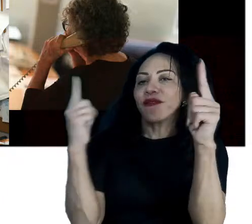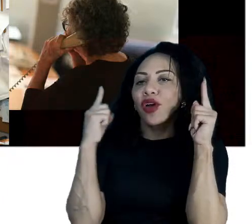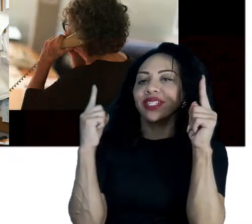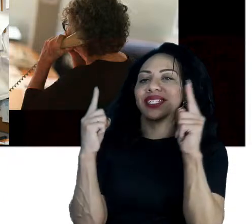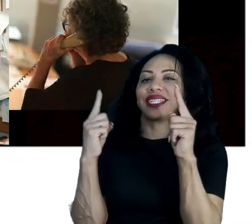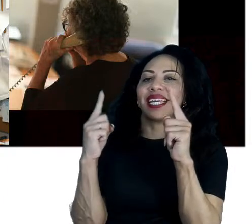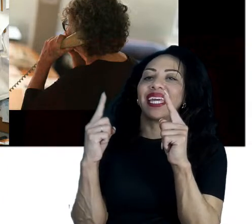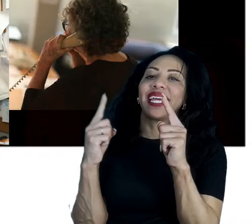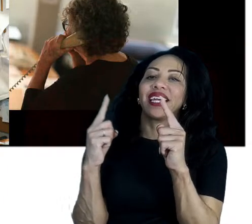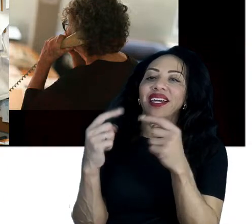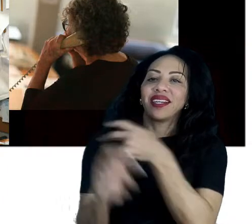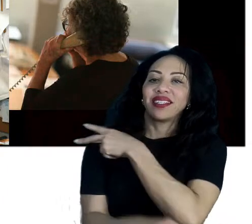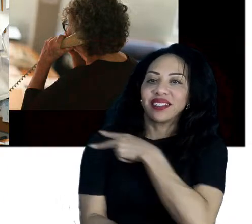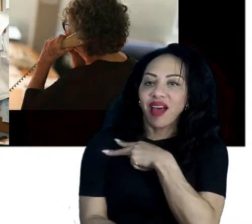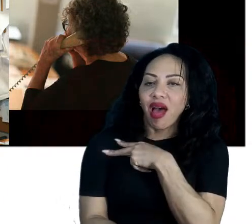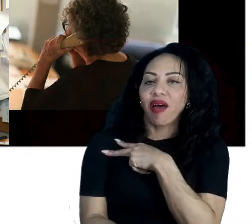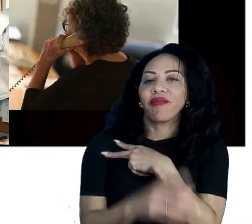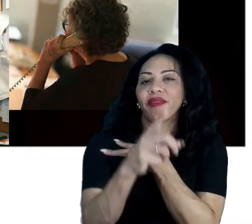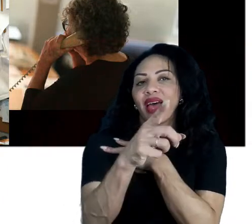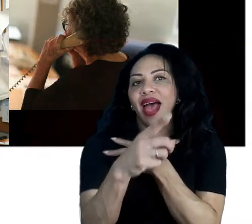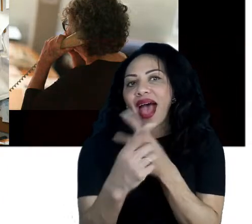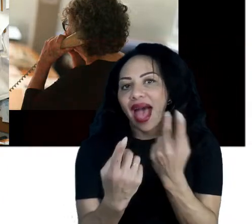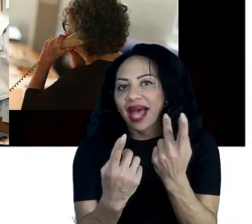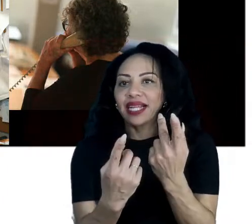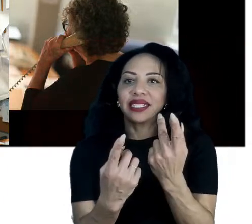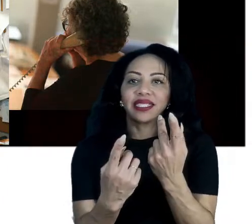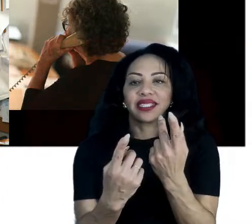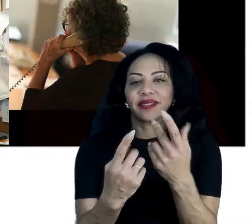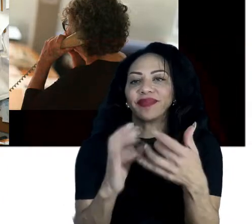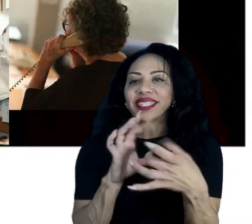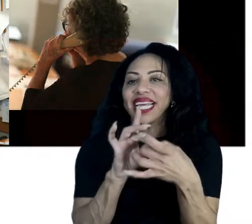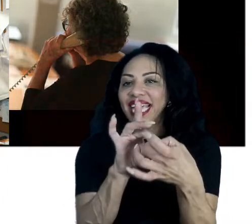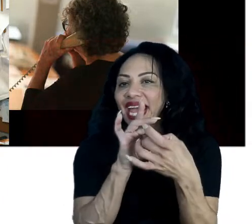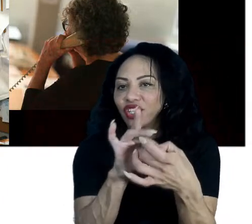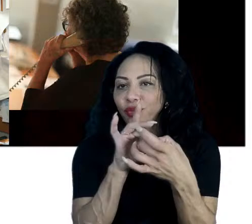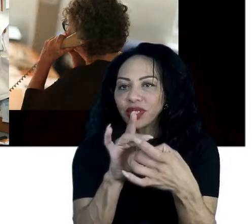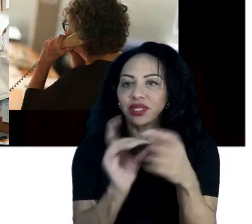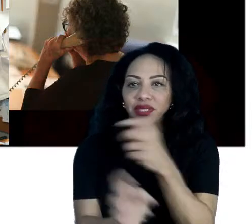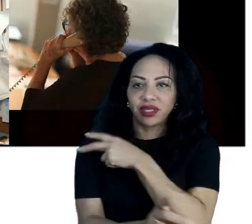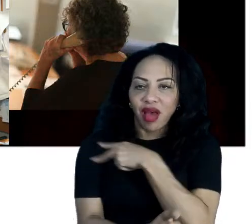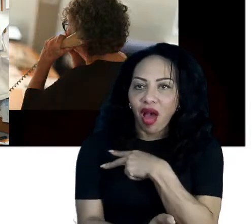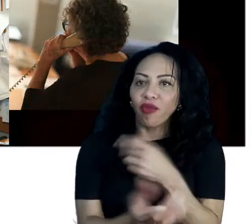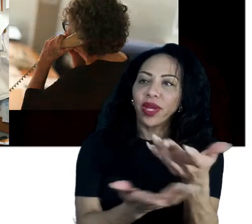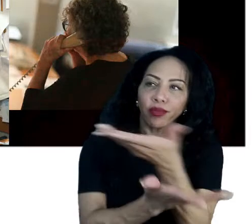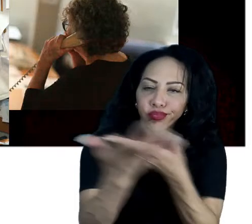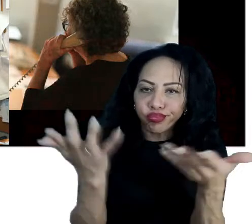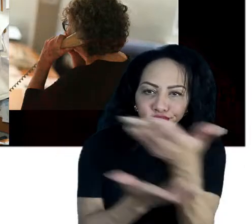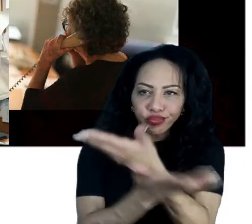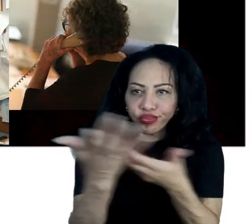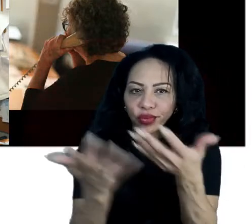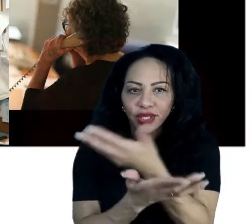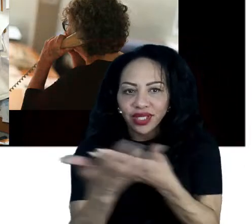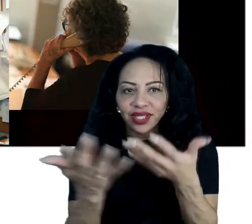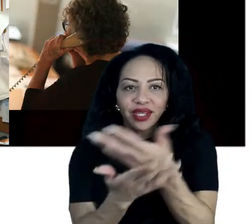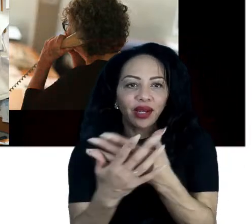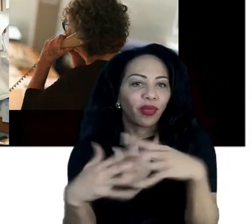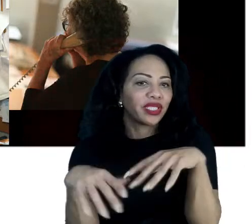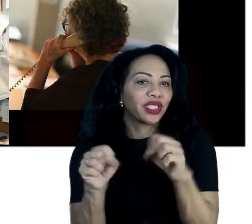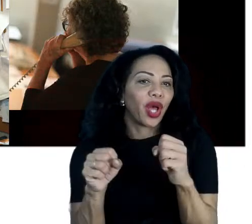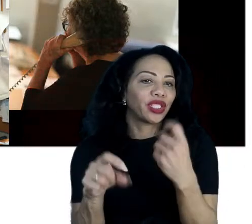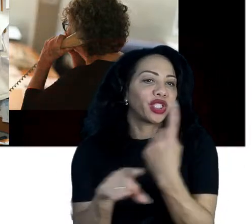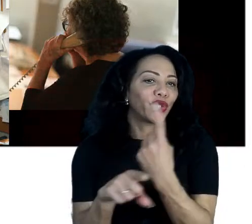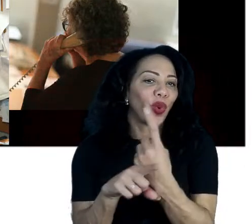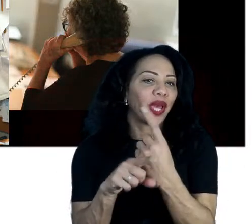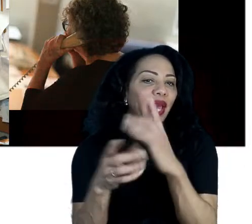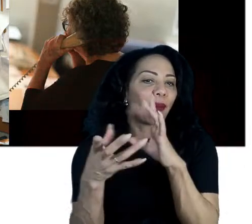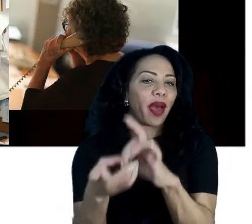and a curator from Modern Art Oxford in the show, and that conversation took a different turn, and we started talking about how institutions